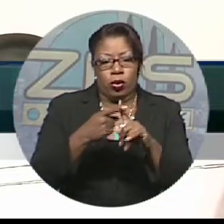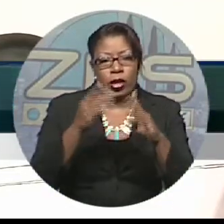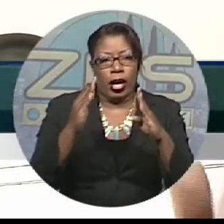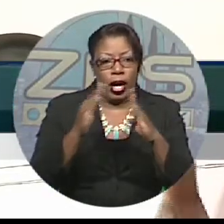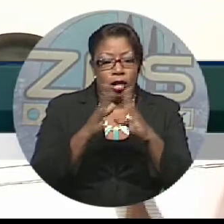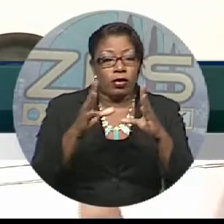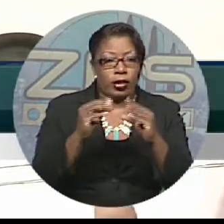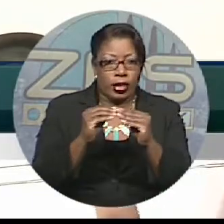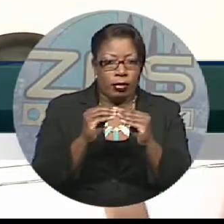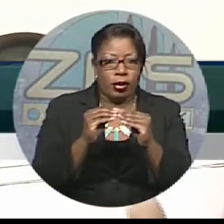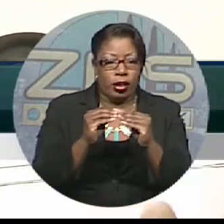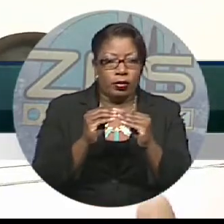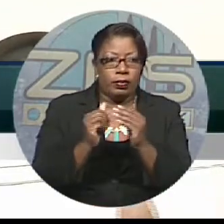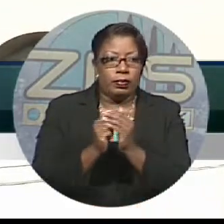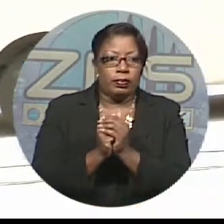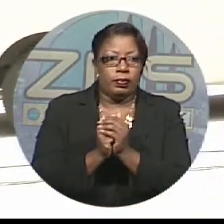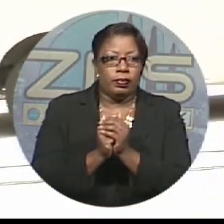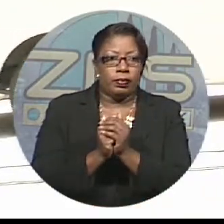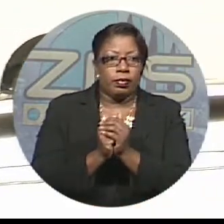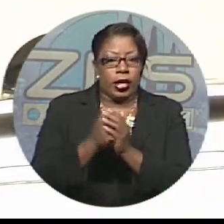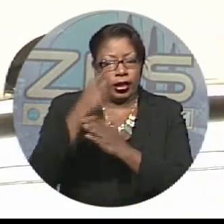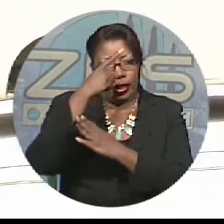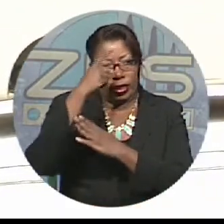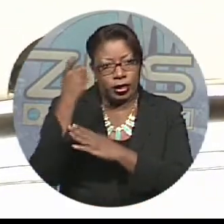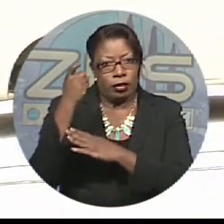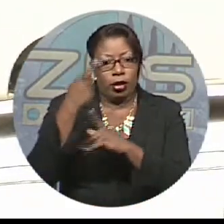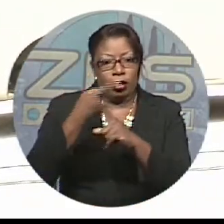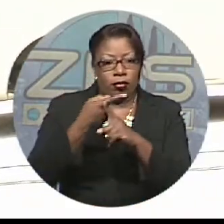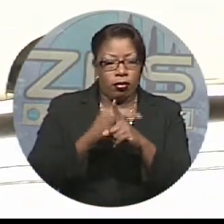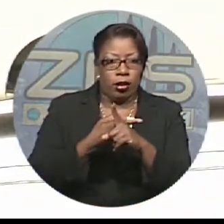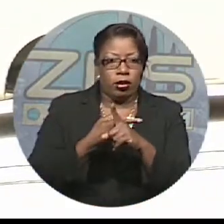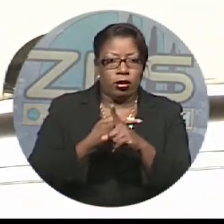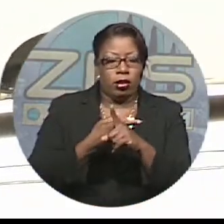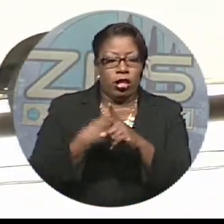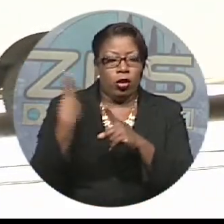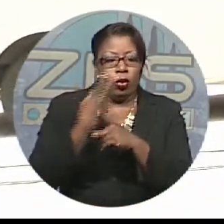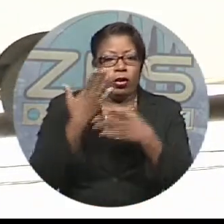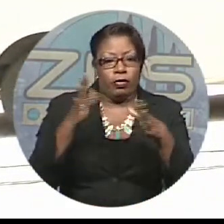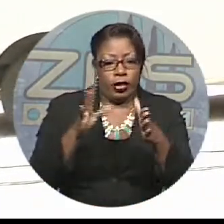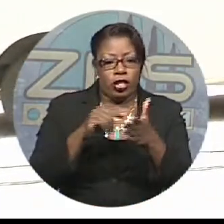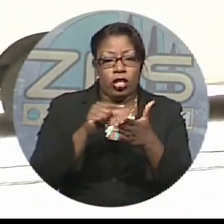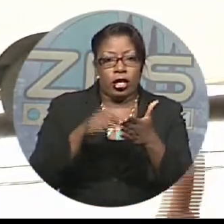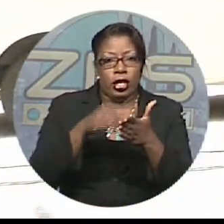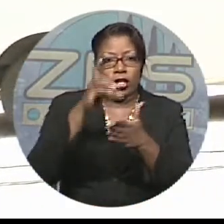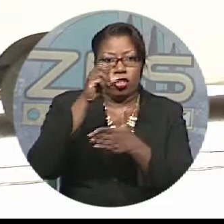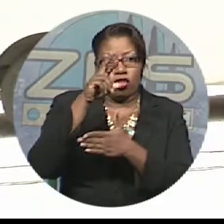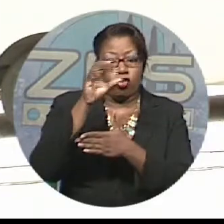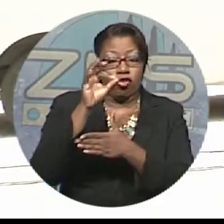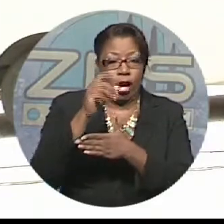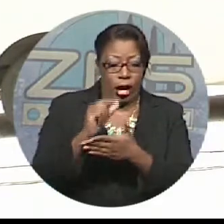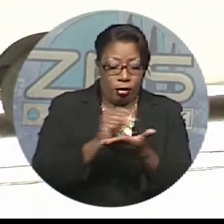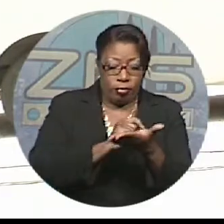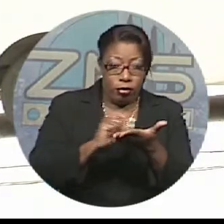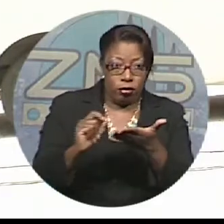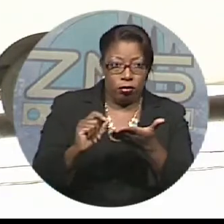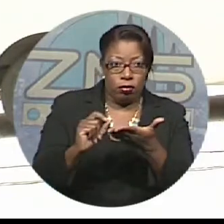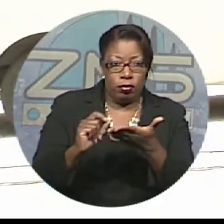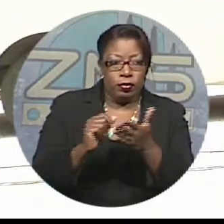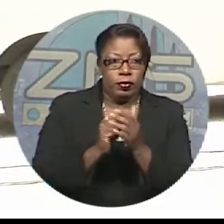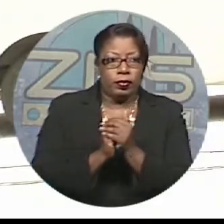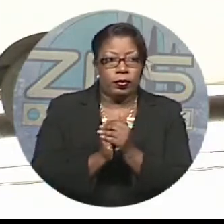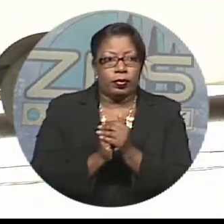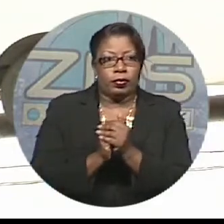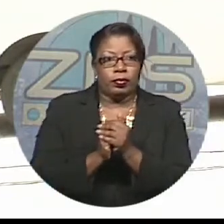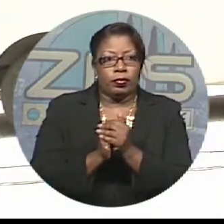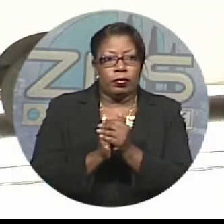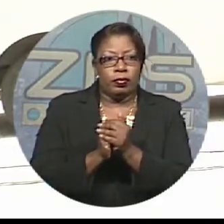I'm hoping that over the summer months we'll be able to complete the drafts so that we can then obviously have the